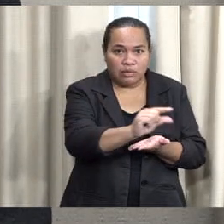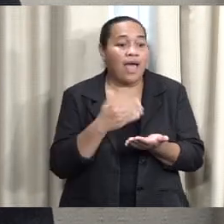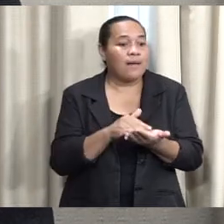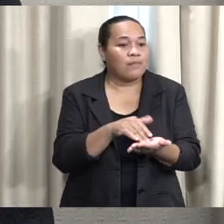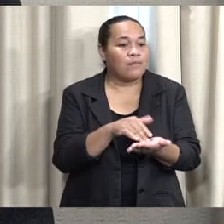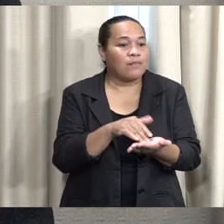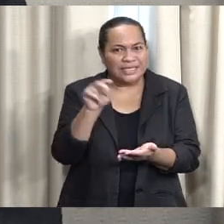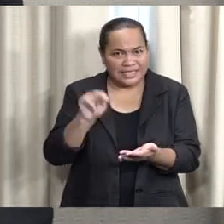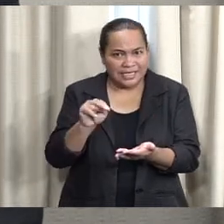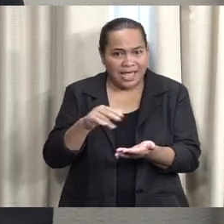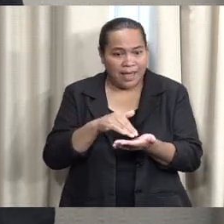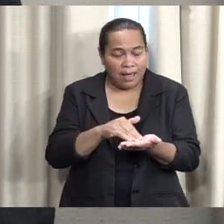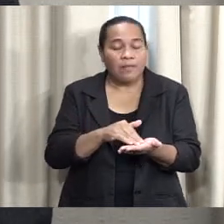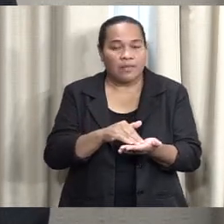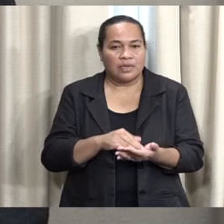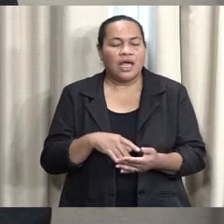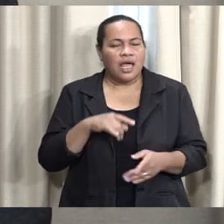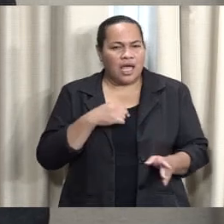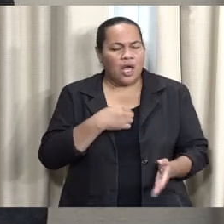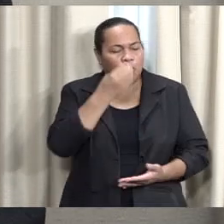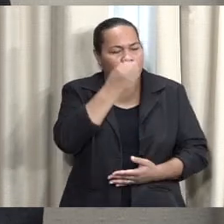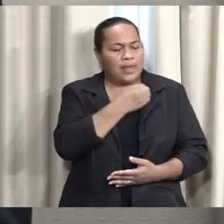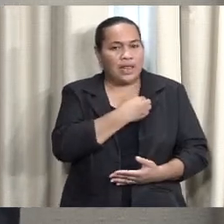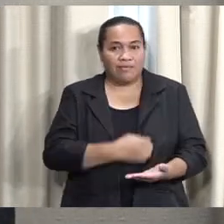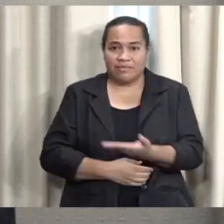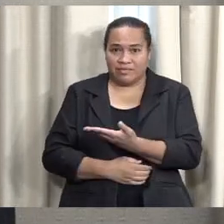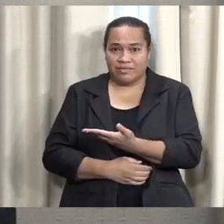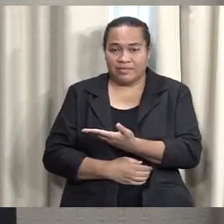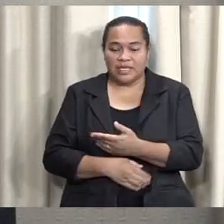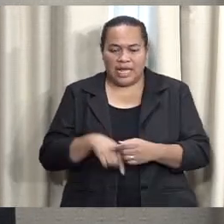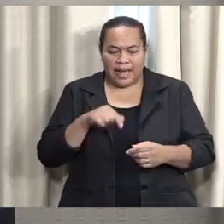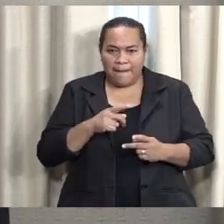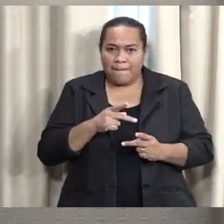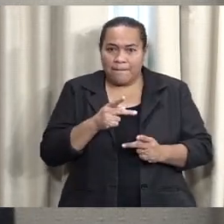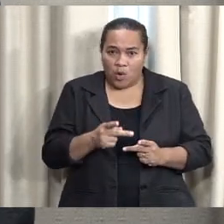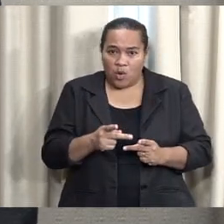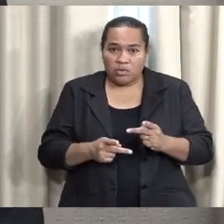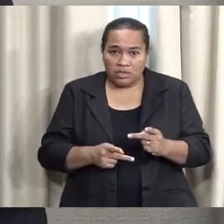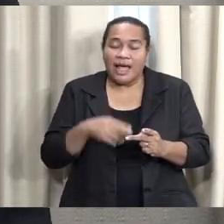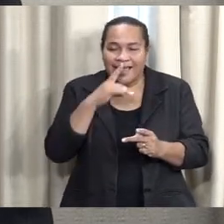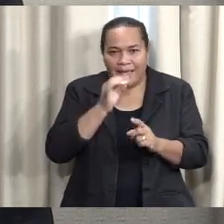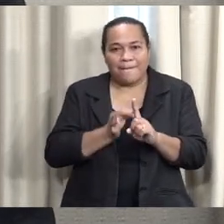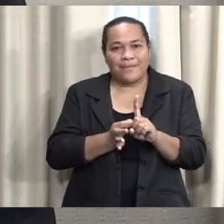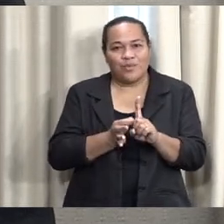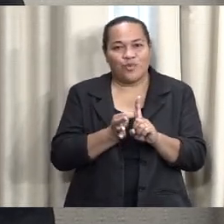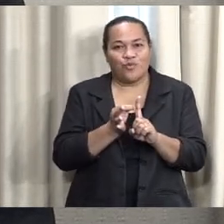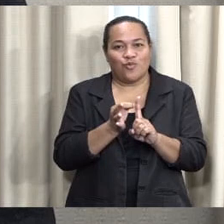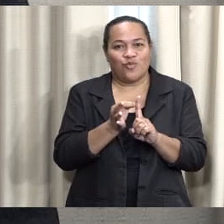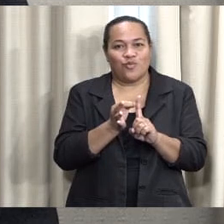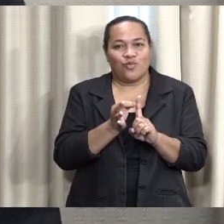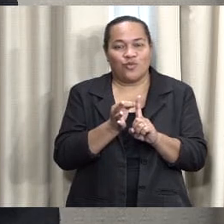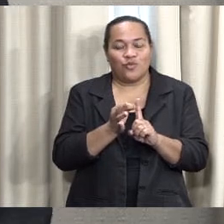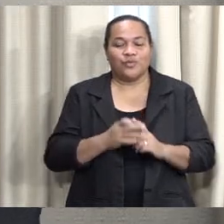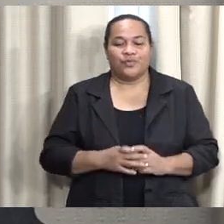it, even though we believe that this process can be improved,